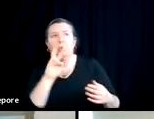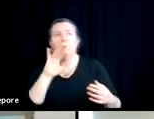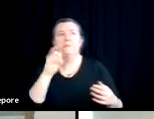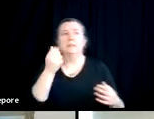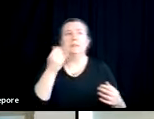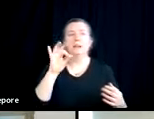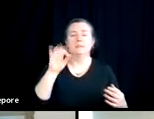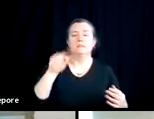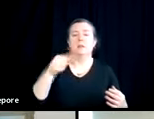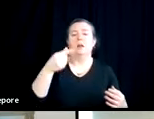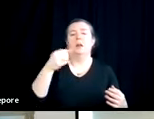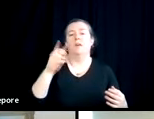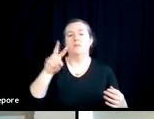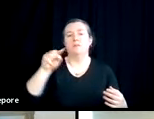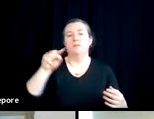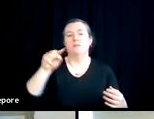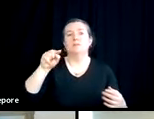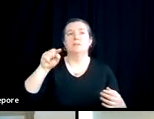covid19.nj.gov/vaccine.